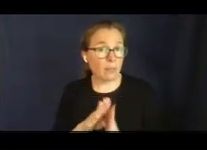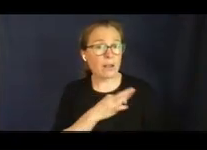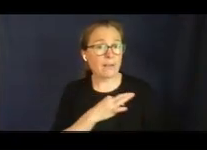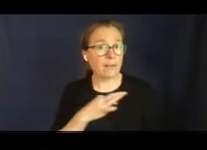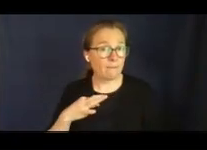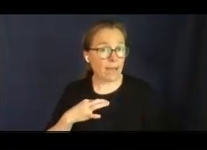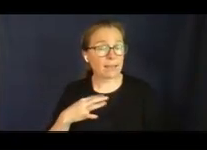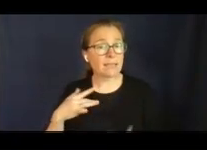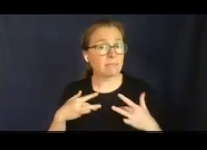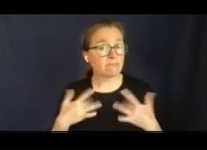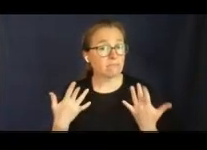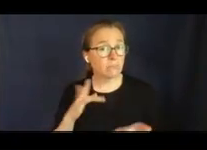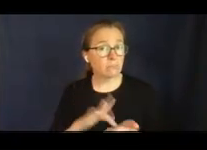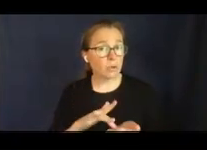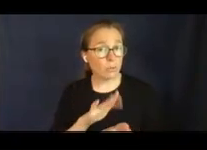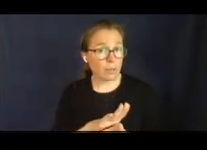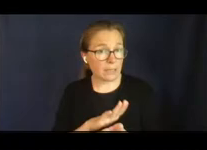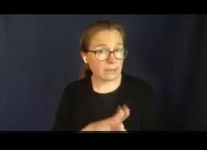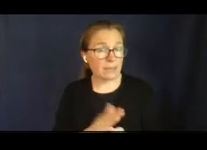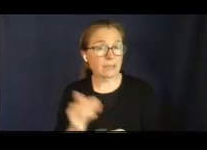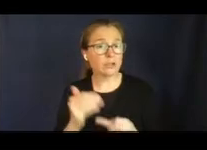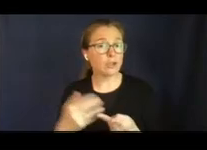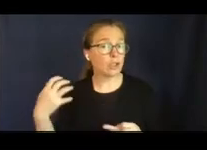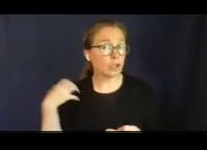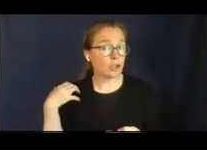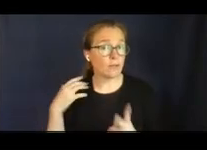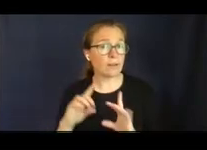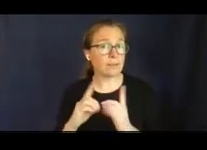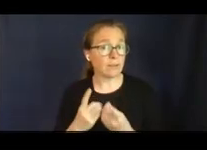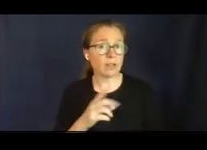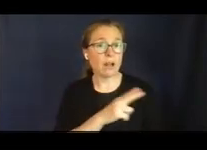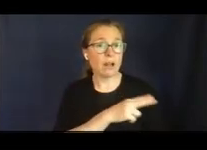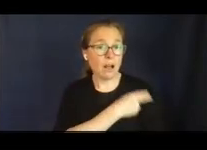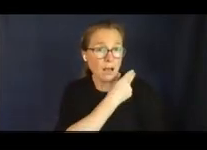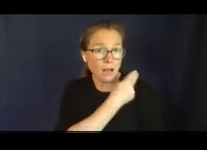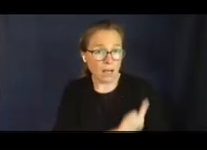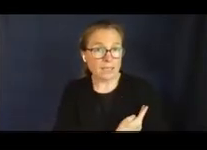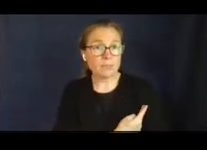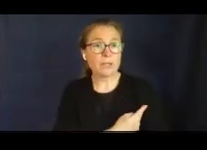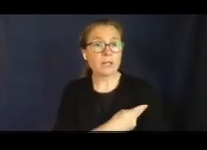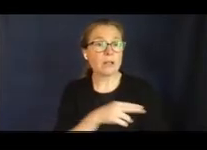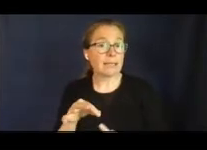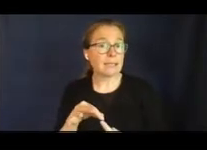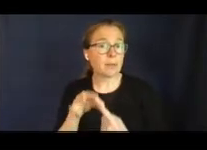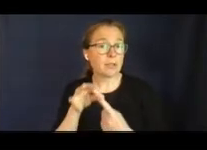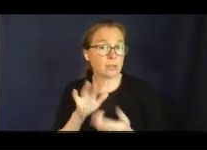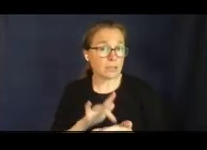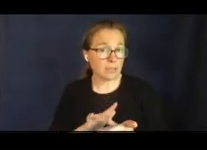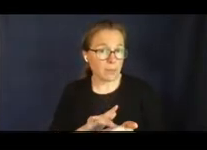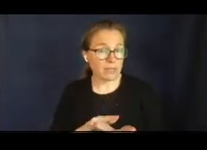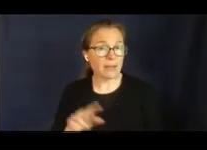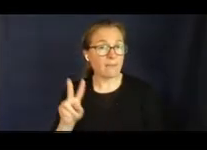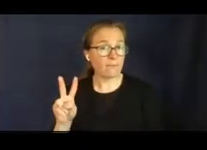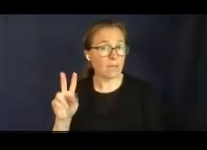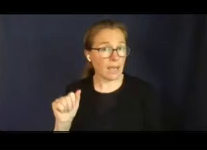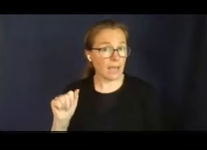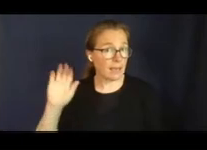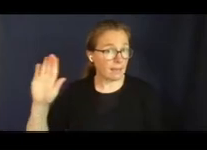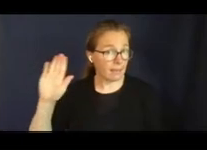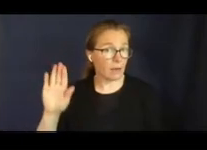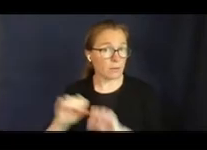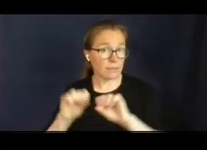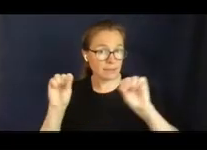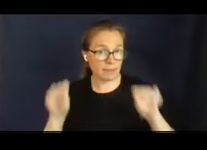Medicine, chief of the Division of Hospital and Specialty Medicine at the VA Portland Healthcare System,